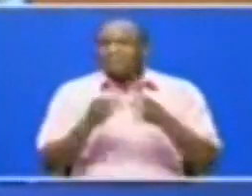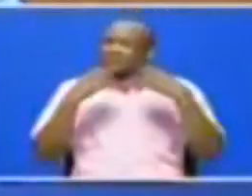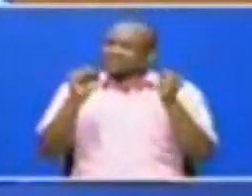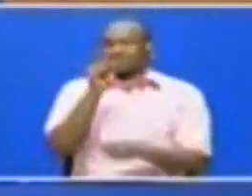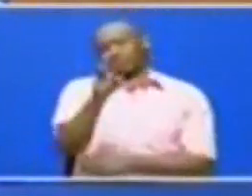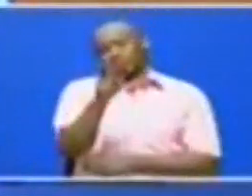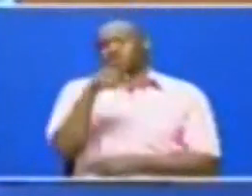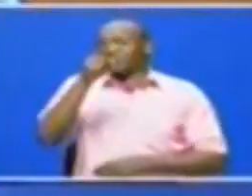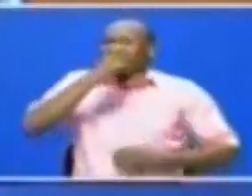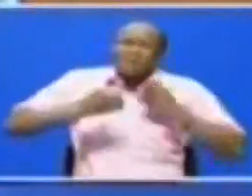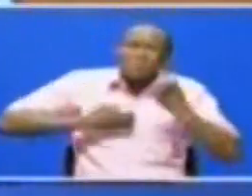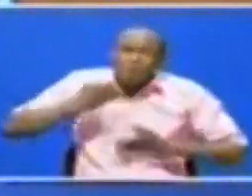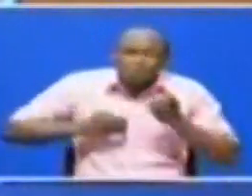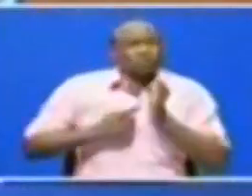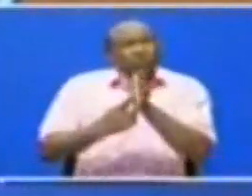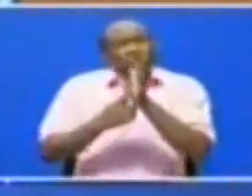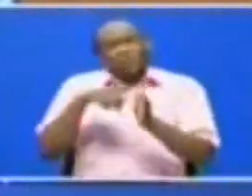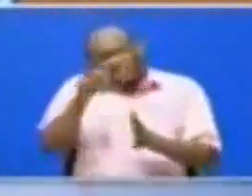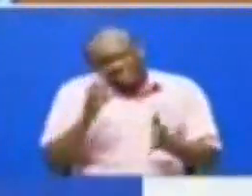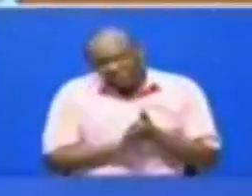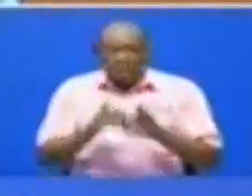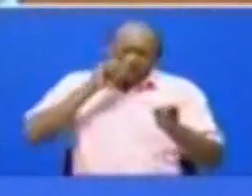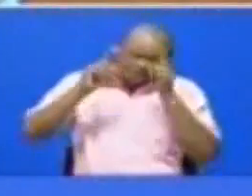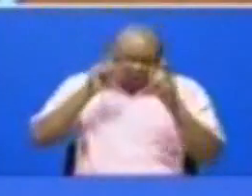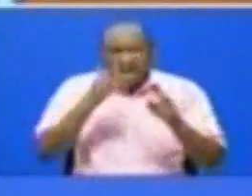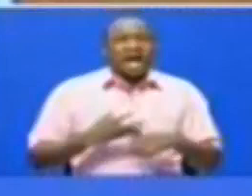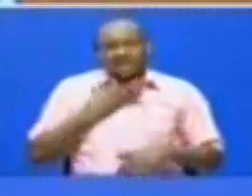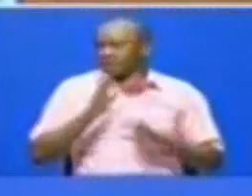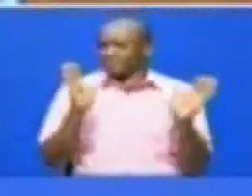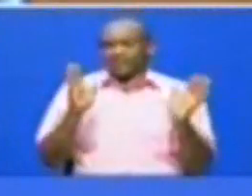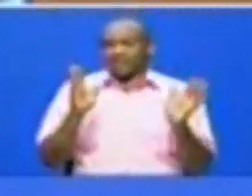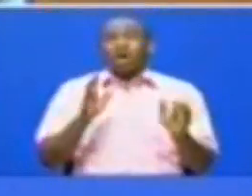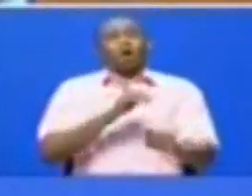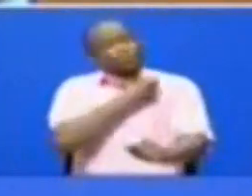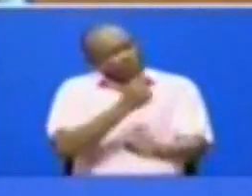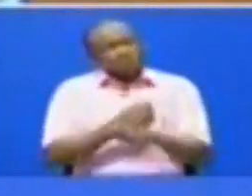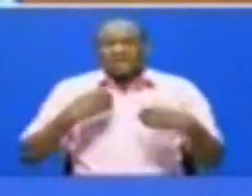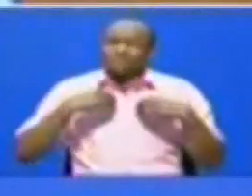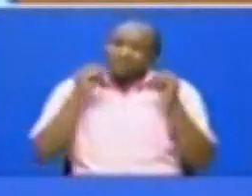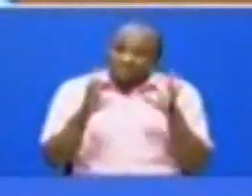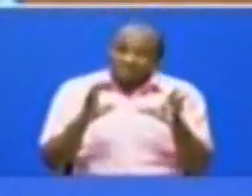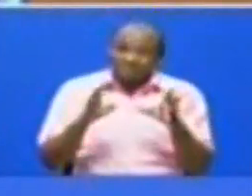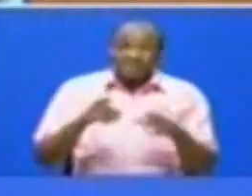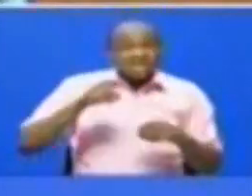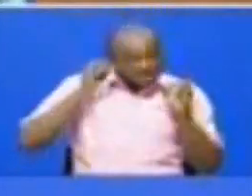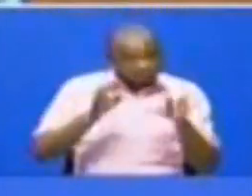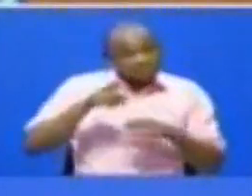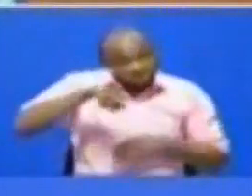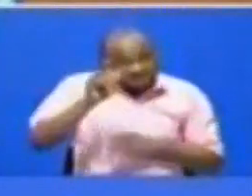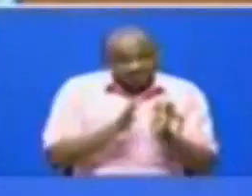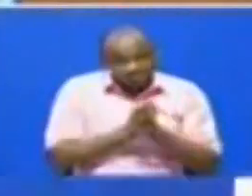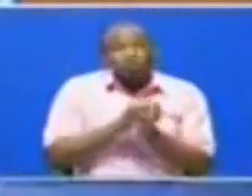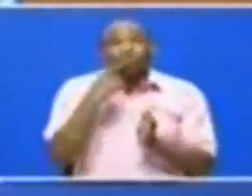not be emotional, he should not be rational, he has no moral authority if he himself appealed